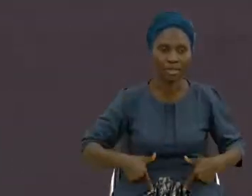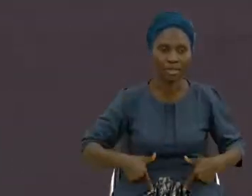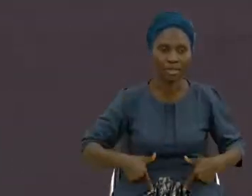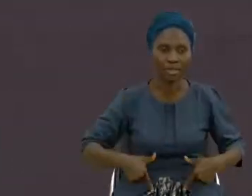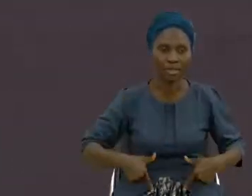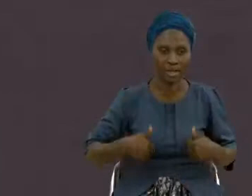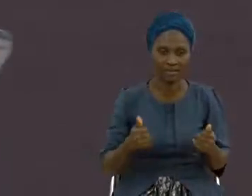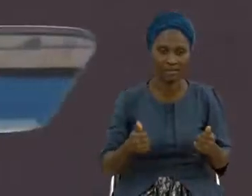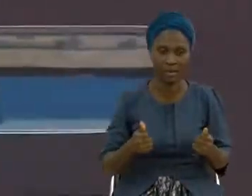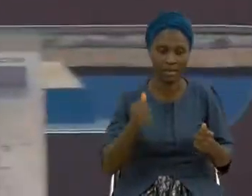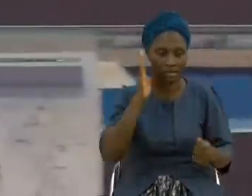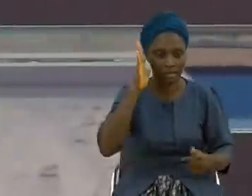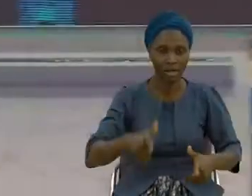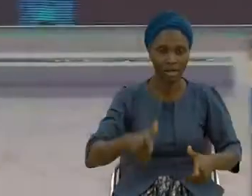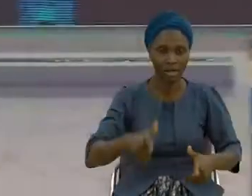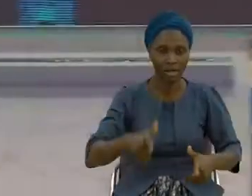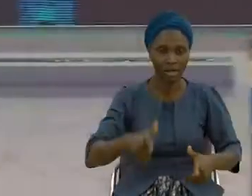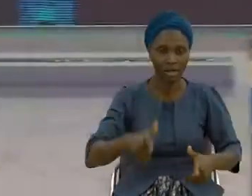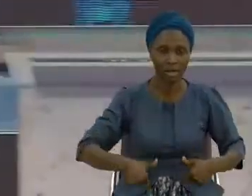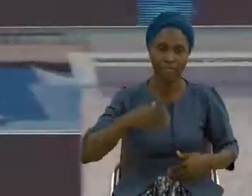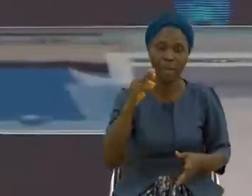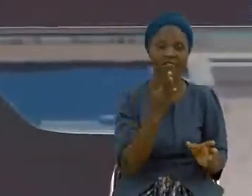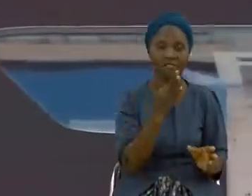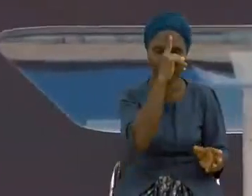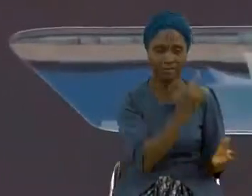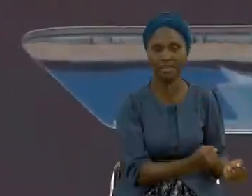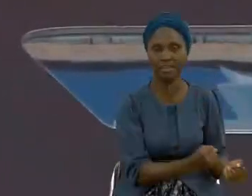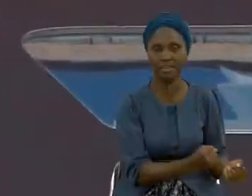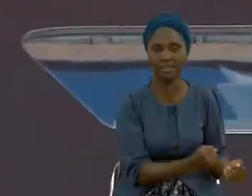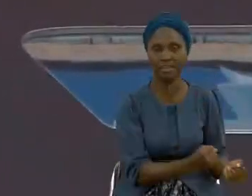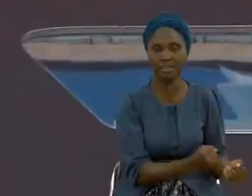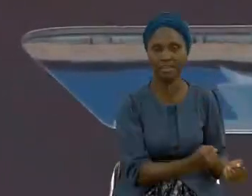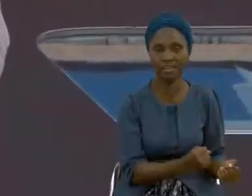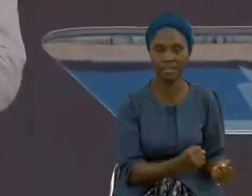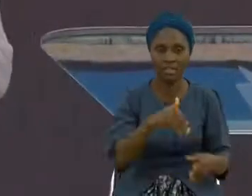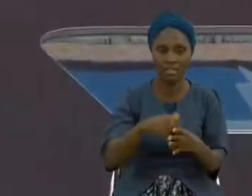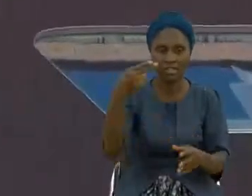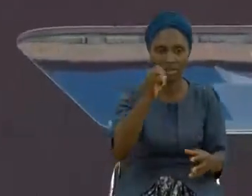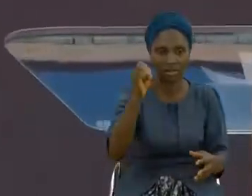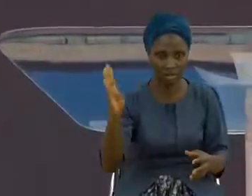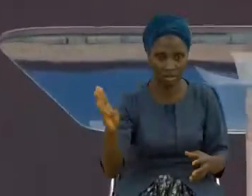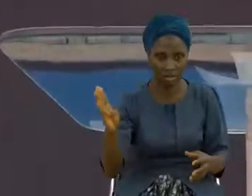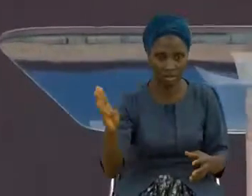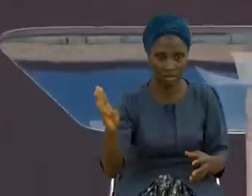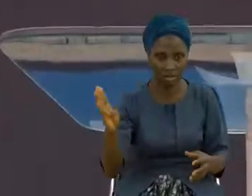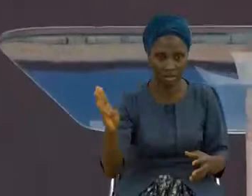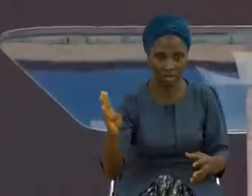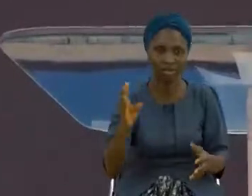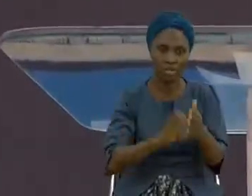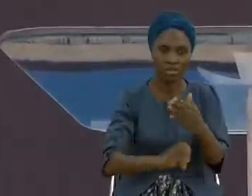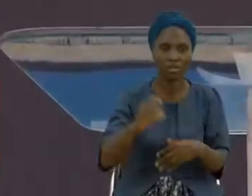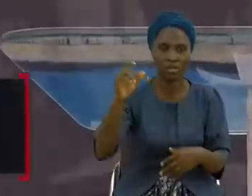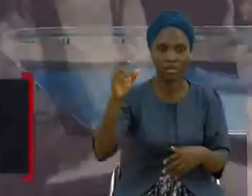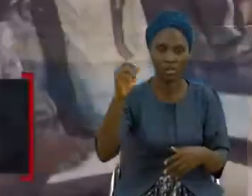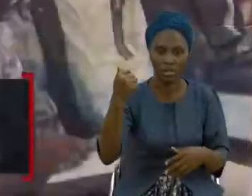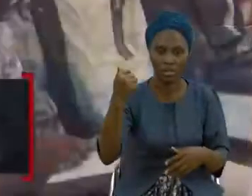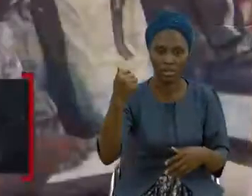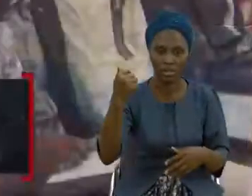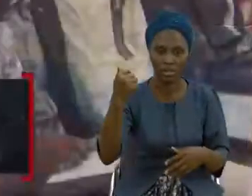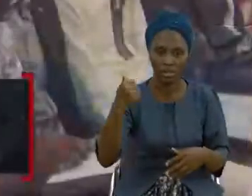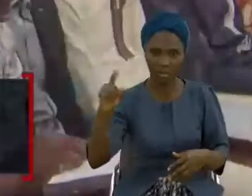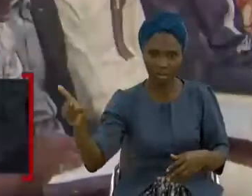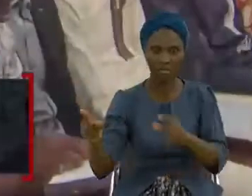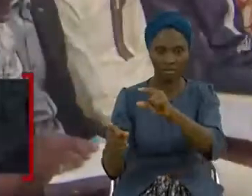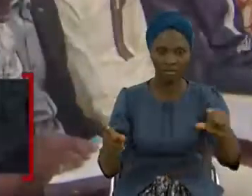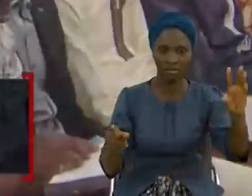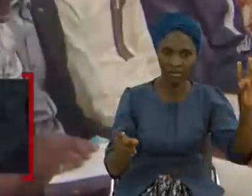hebrews 11 reading from verse 6 it tells us without faith